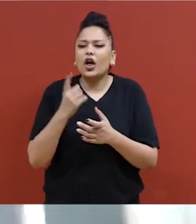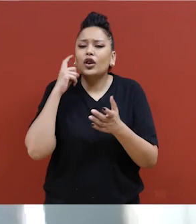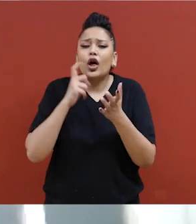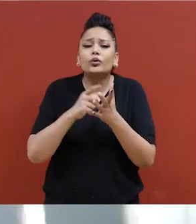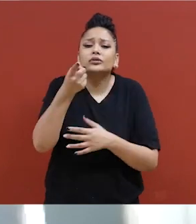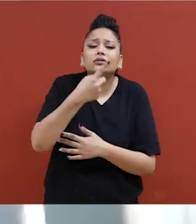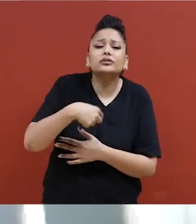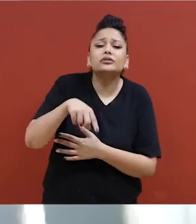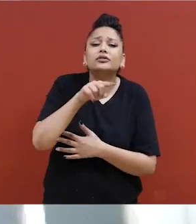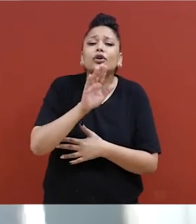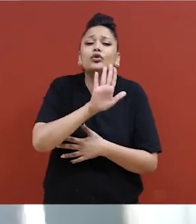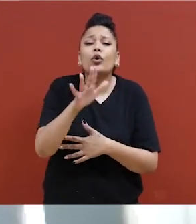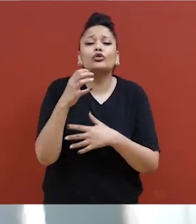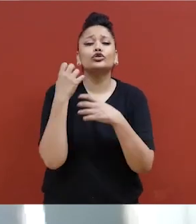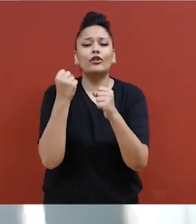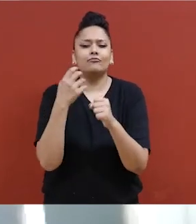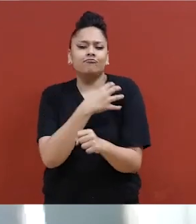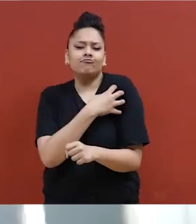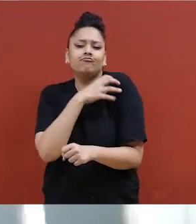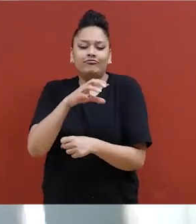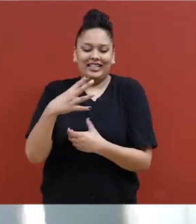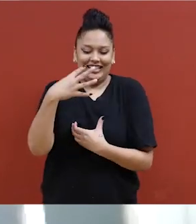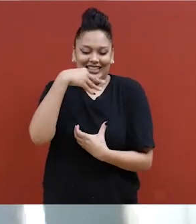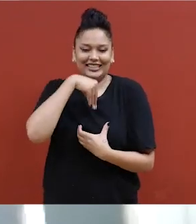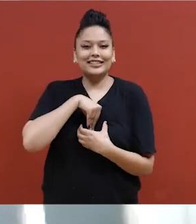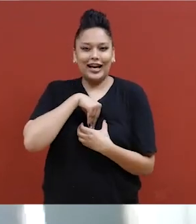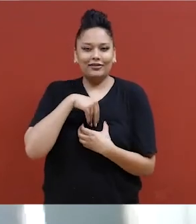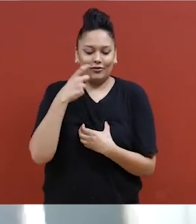recognizing your own strength, right?